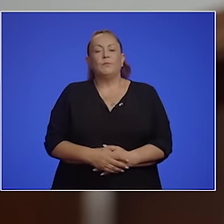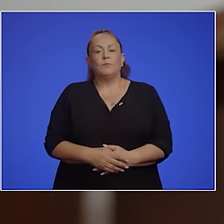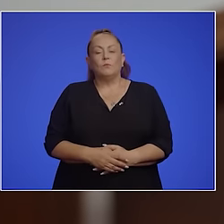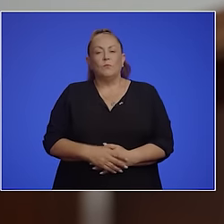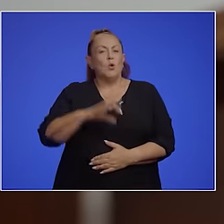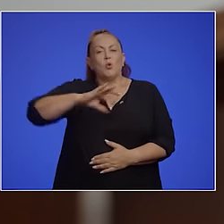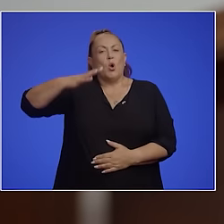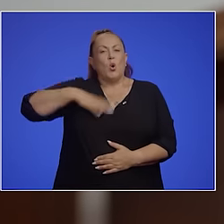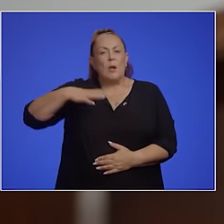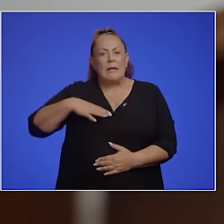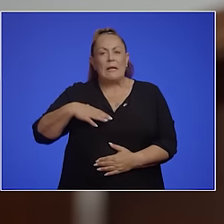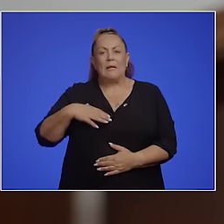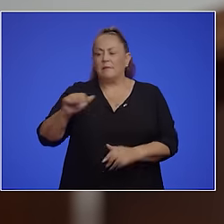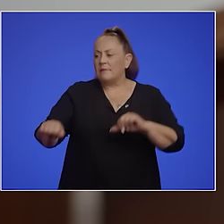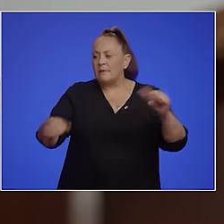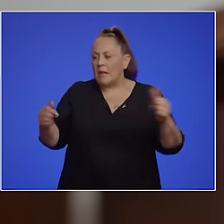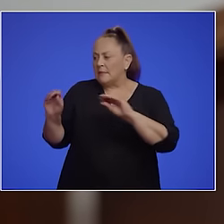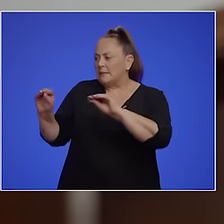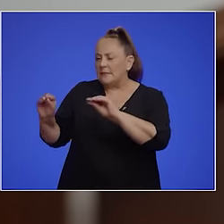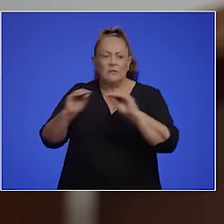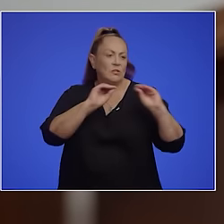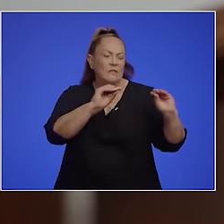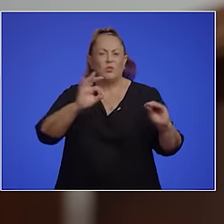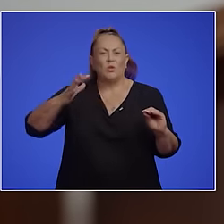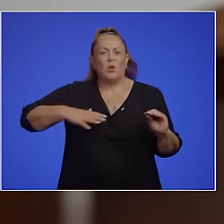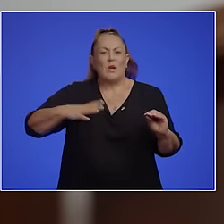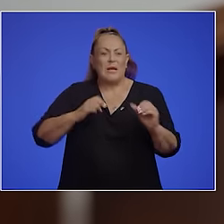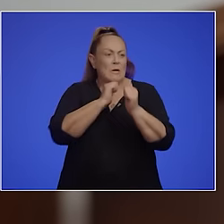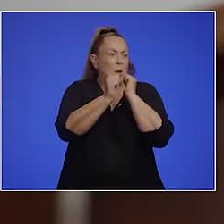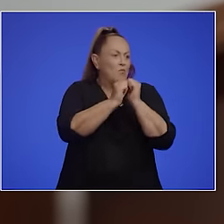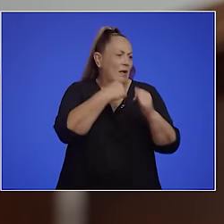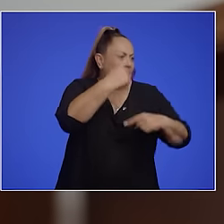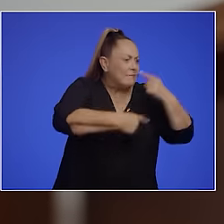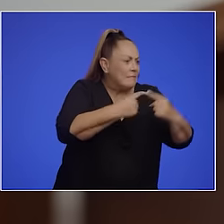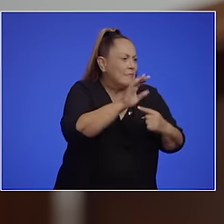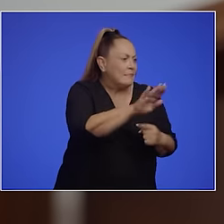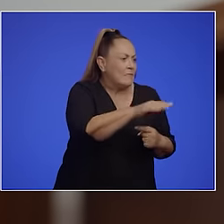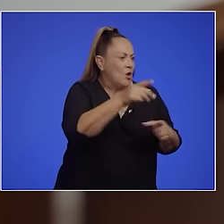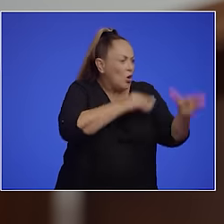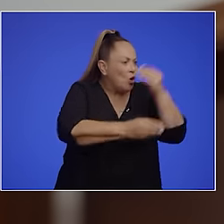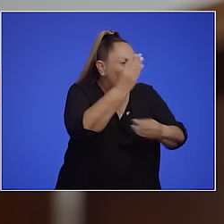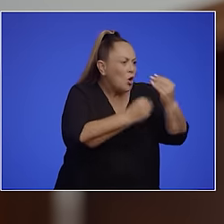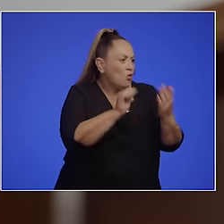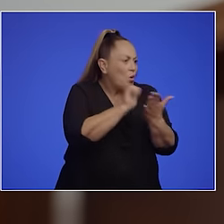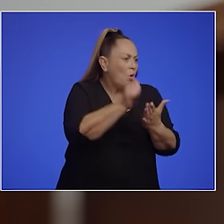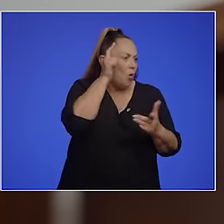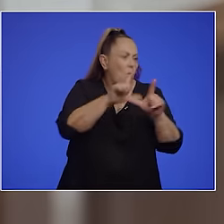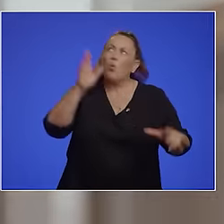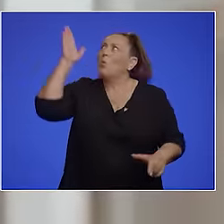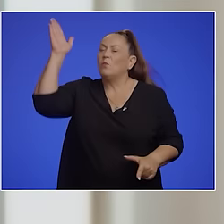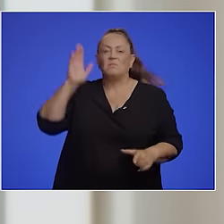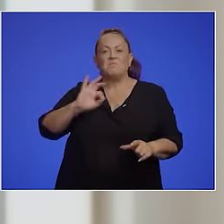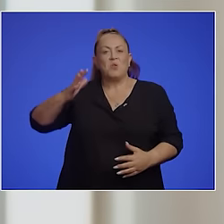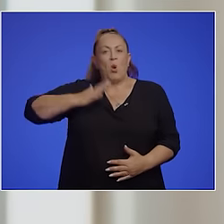be no further need for neighbour to try to teach neighbour, or brother to say to brother, Learn to know the Lord.